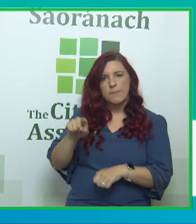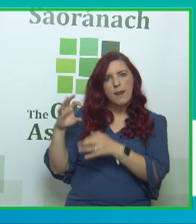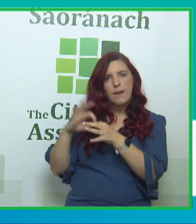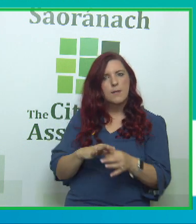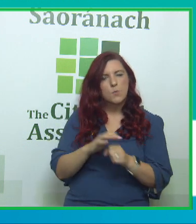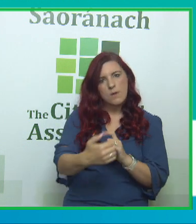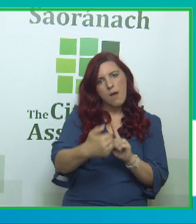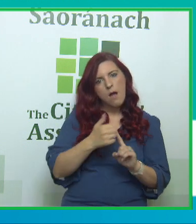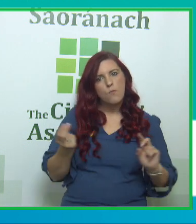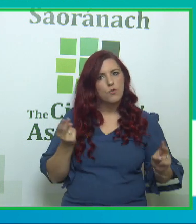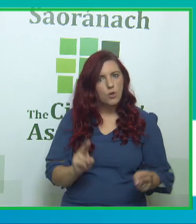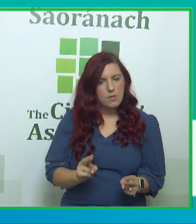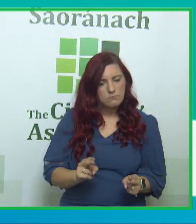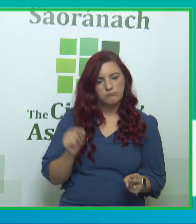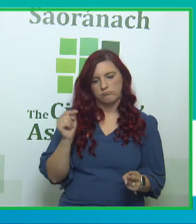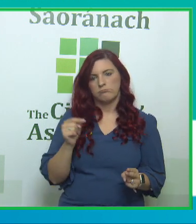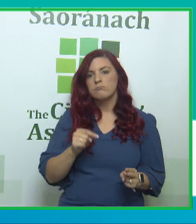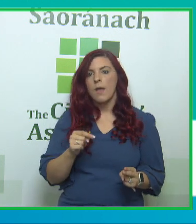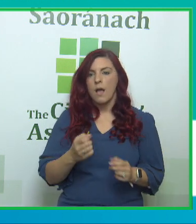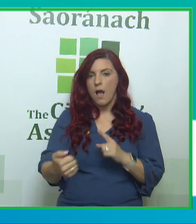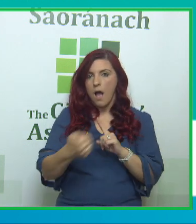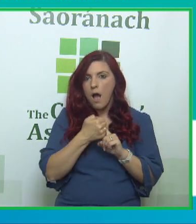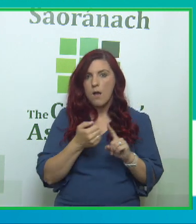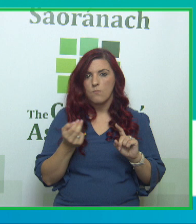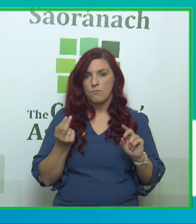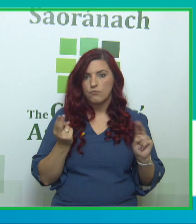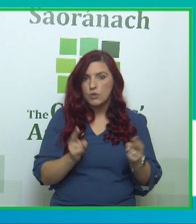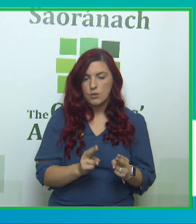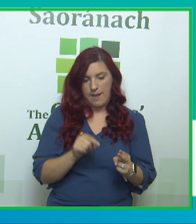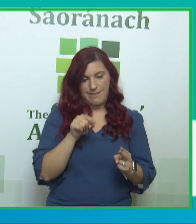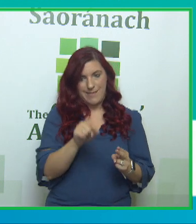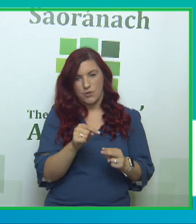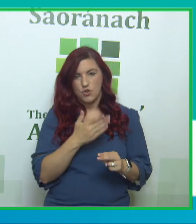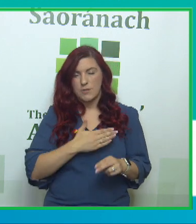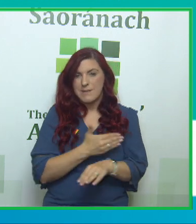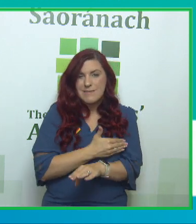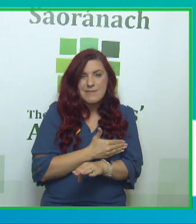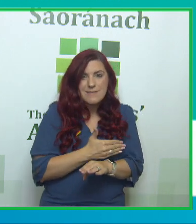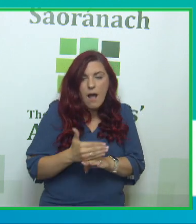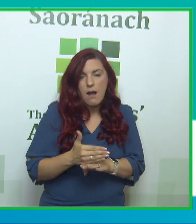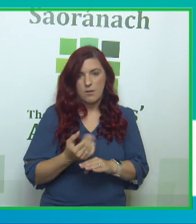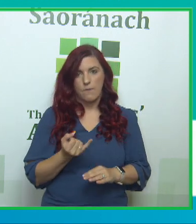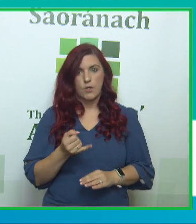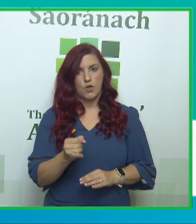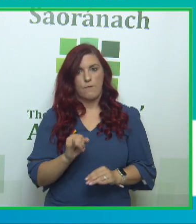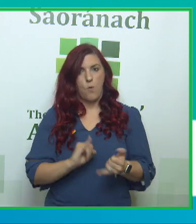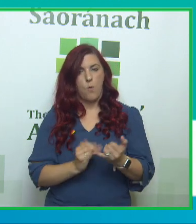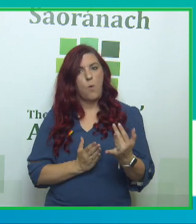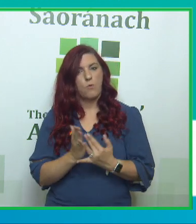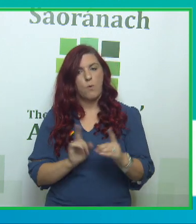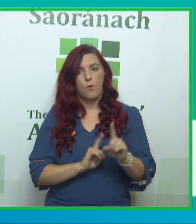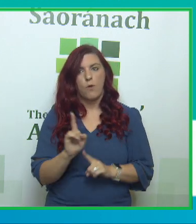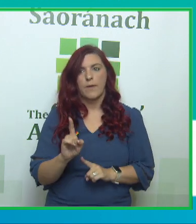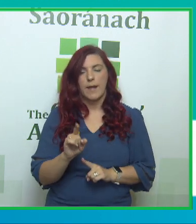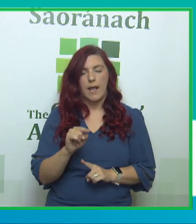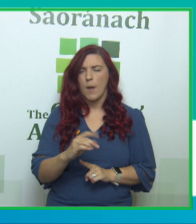reduction. Listen, harm reduction is the beginning of a journey for people in recovery. I'm not advocating, you've heard this